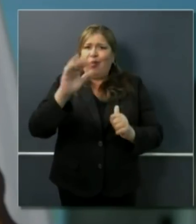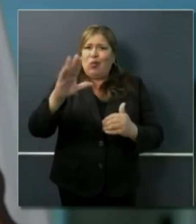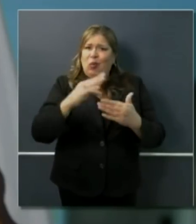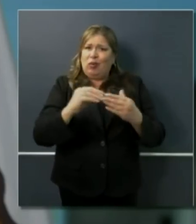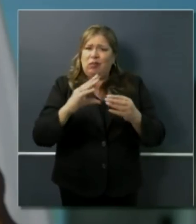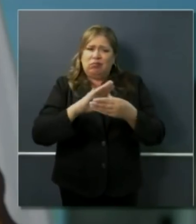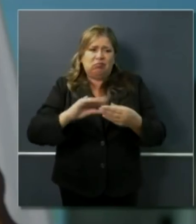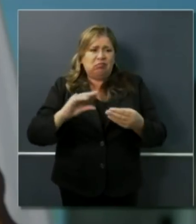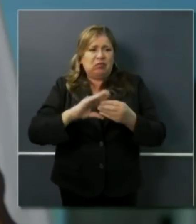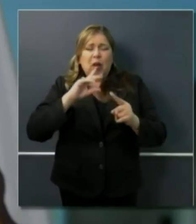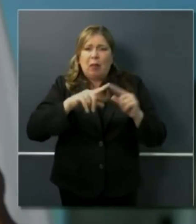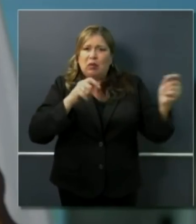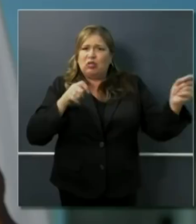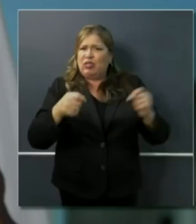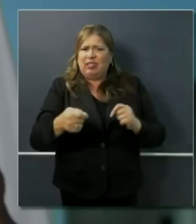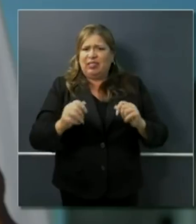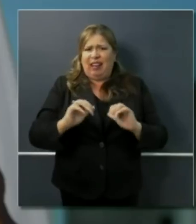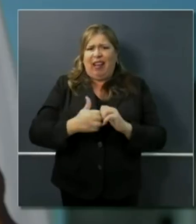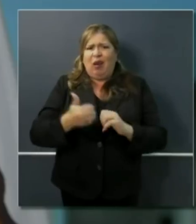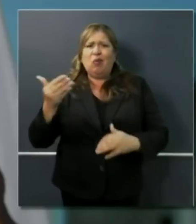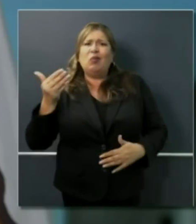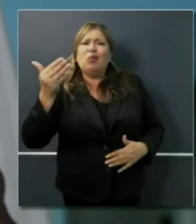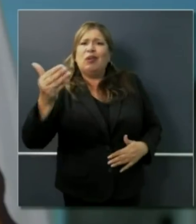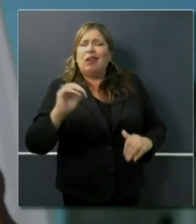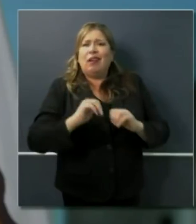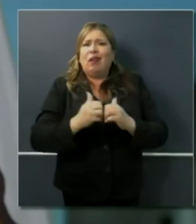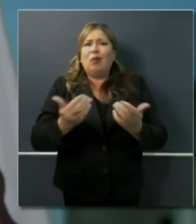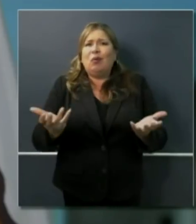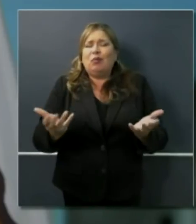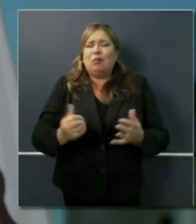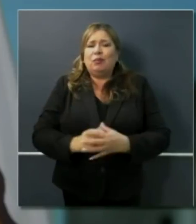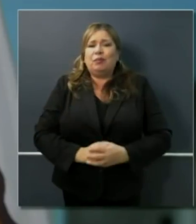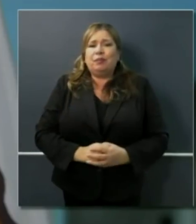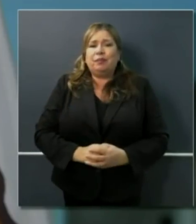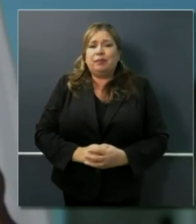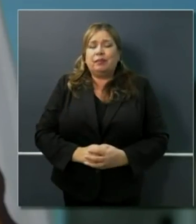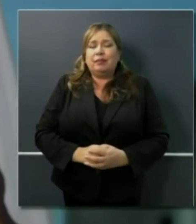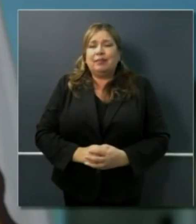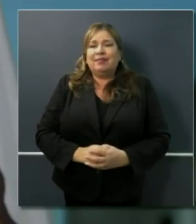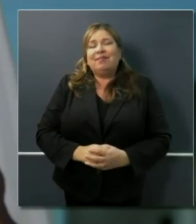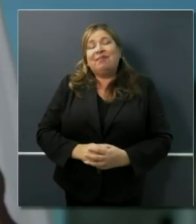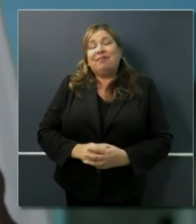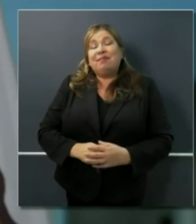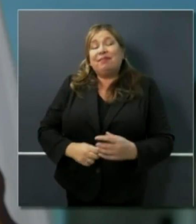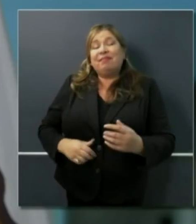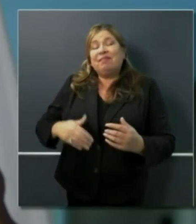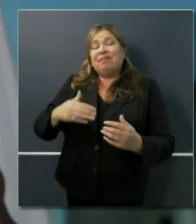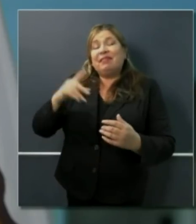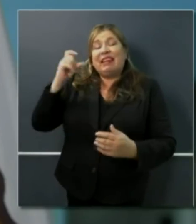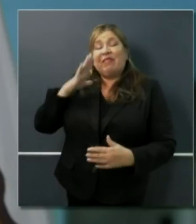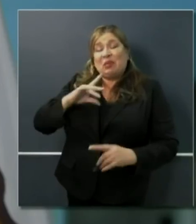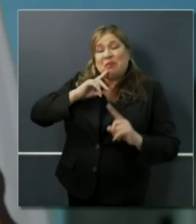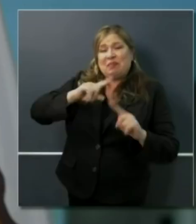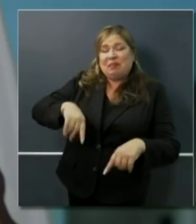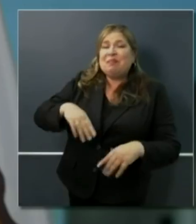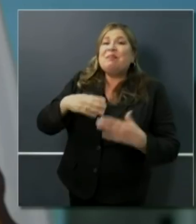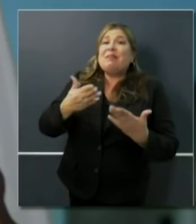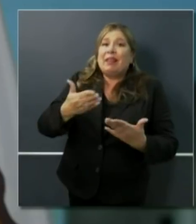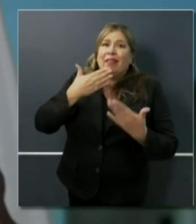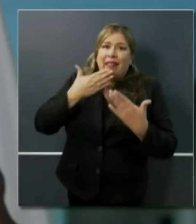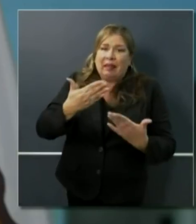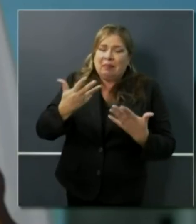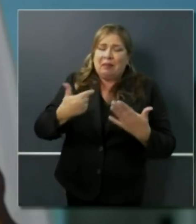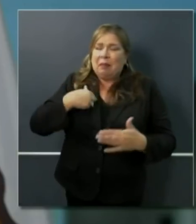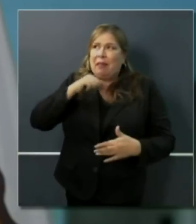appreciate it. Look, and thank you for the question, because you've also offered me an opportunity to say something that I wasn't clear about